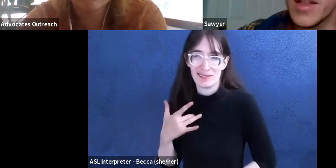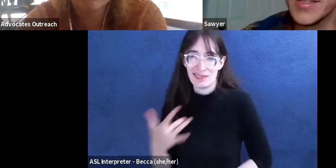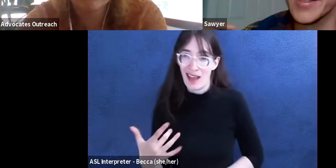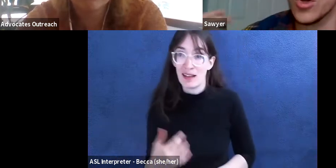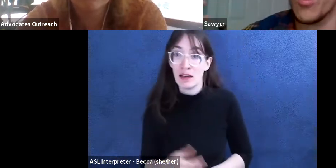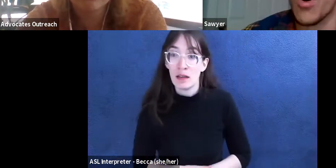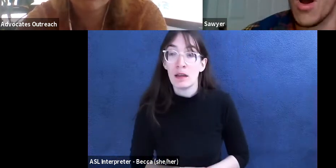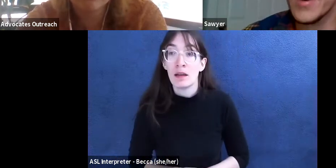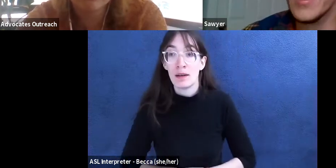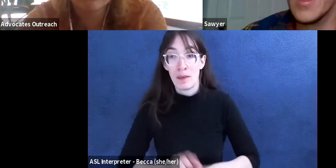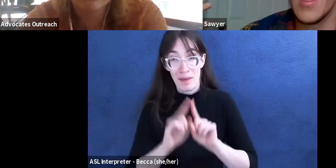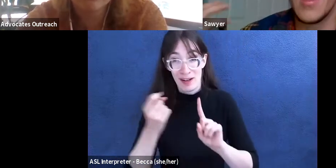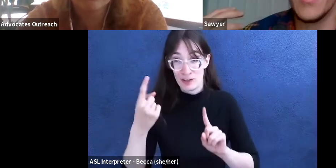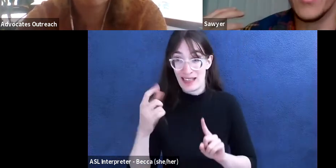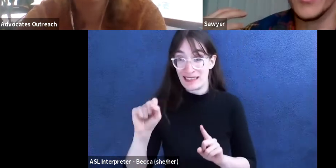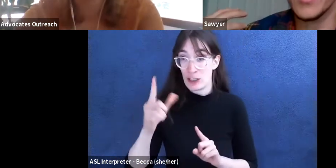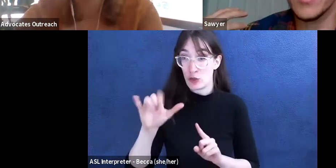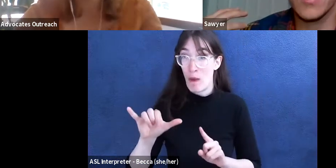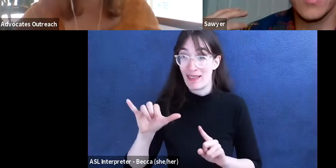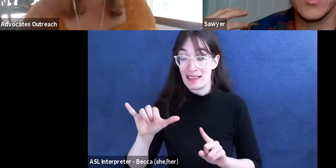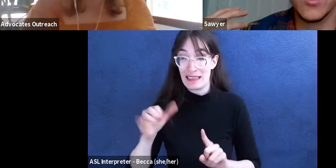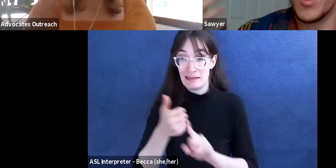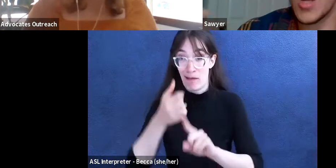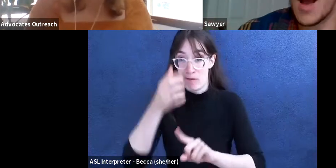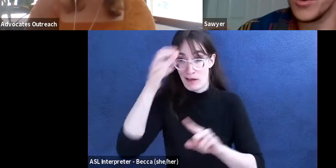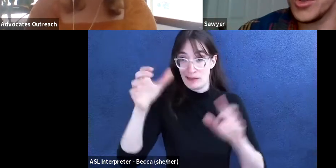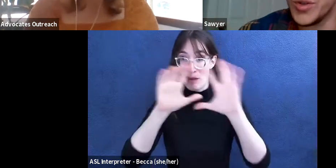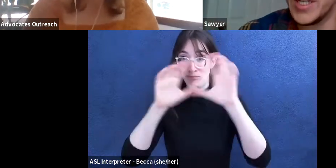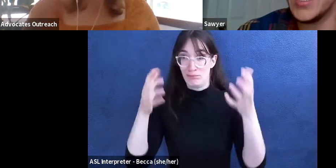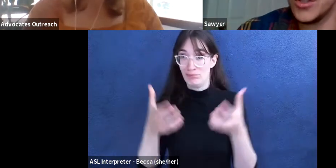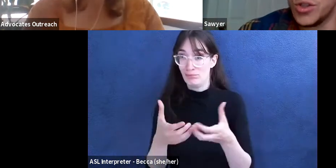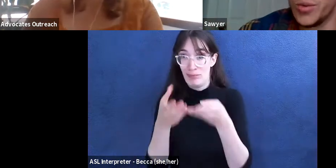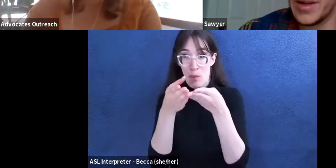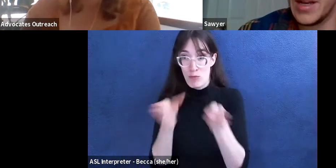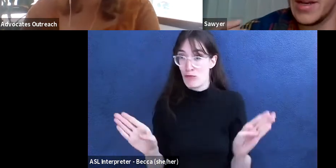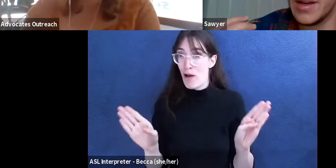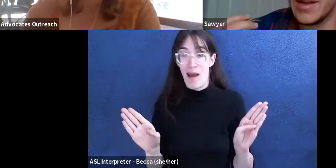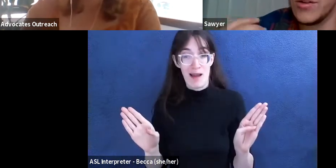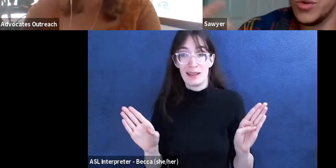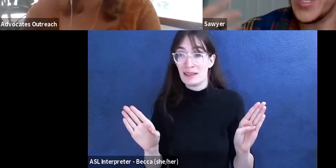every single family structure or every culture.